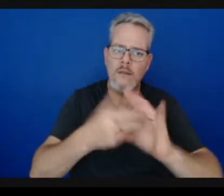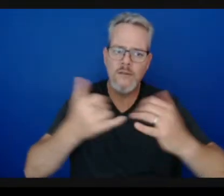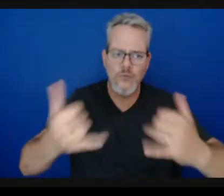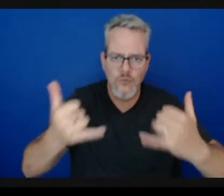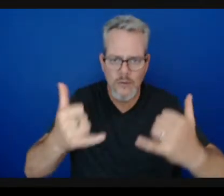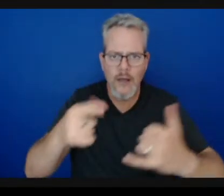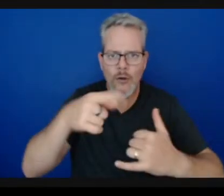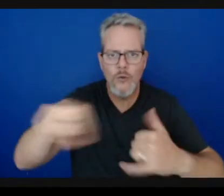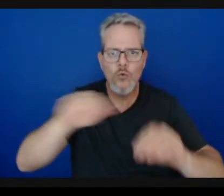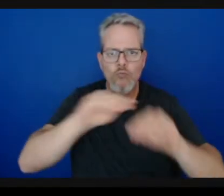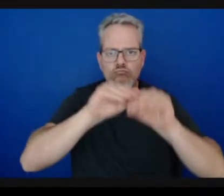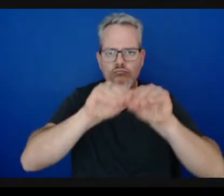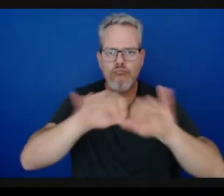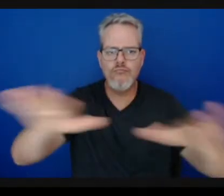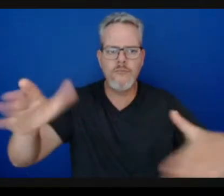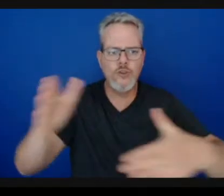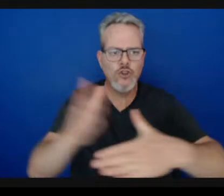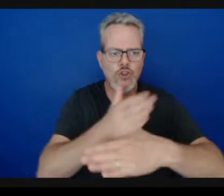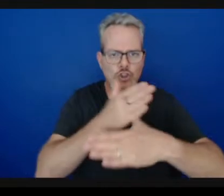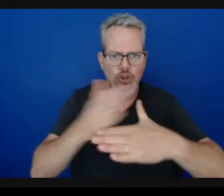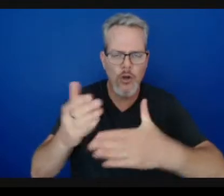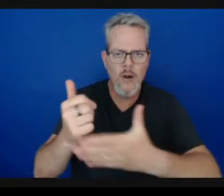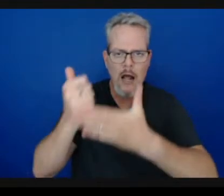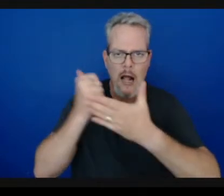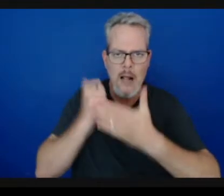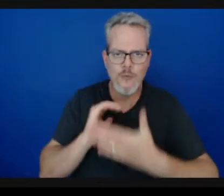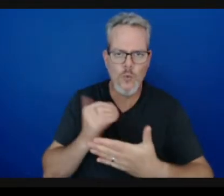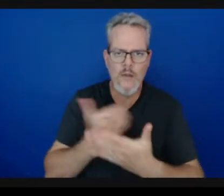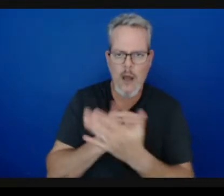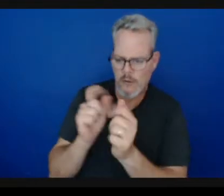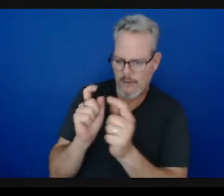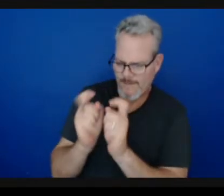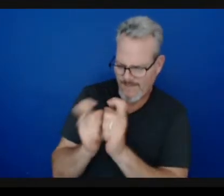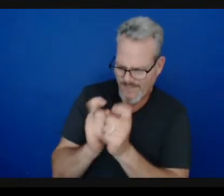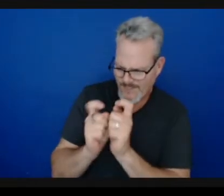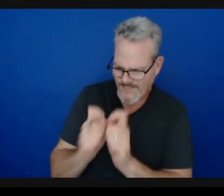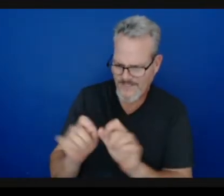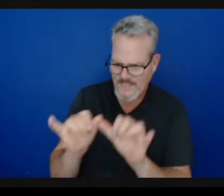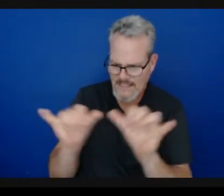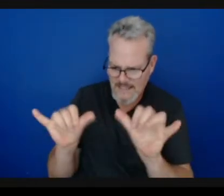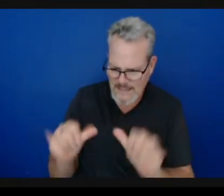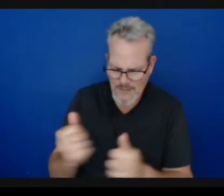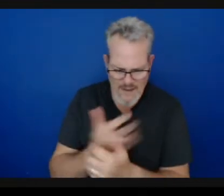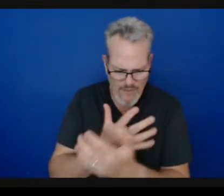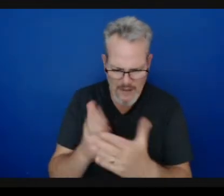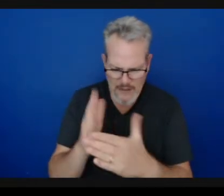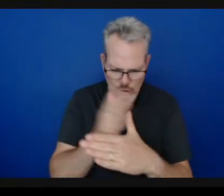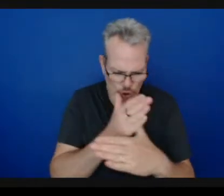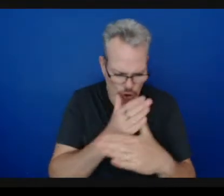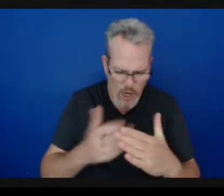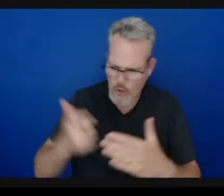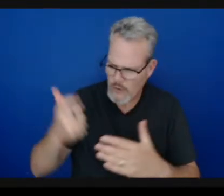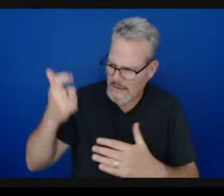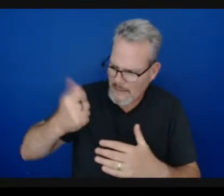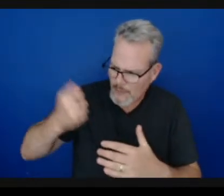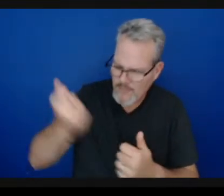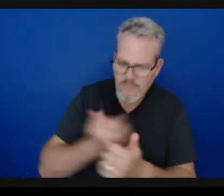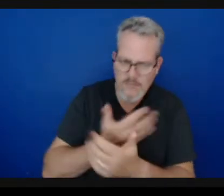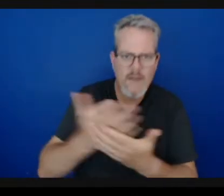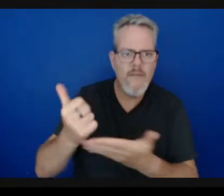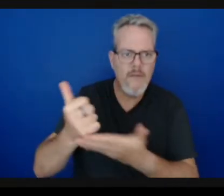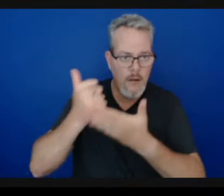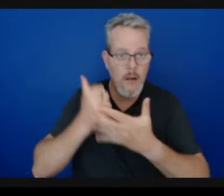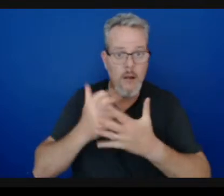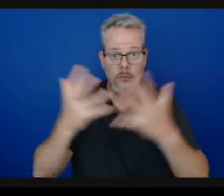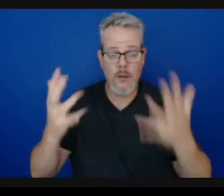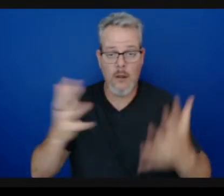out there. It helps with the algorithms, the subscriptions, the shares, all of that stuff. And it really does help. So,